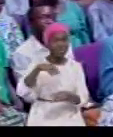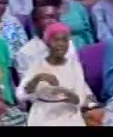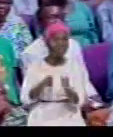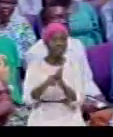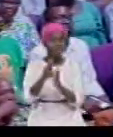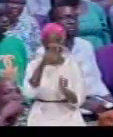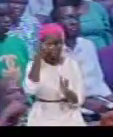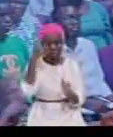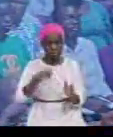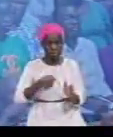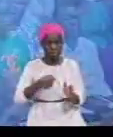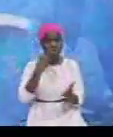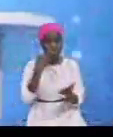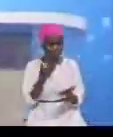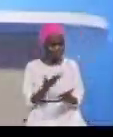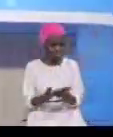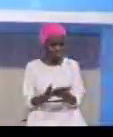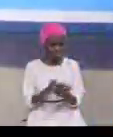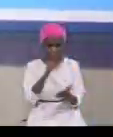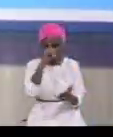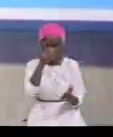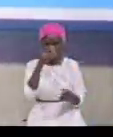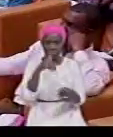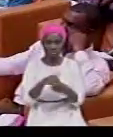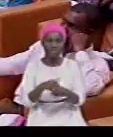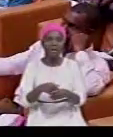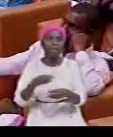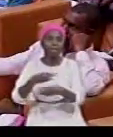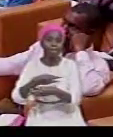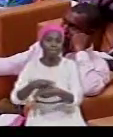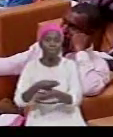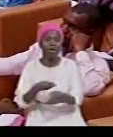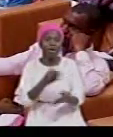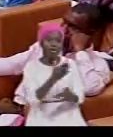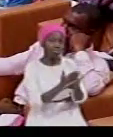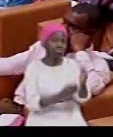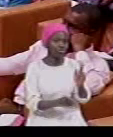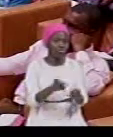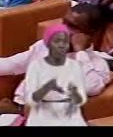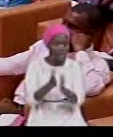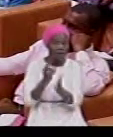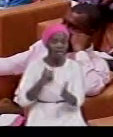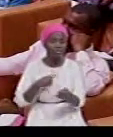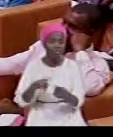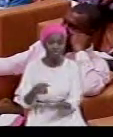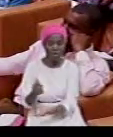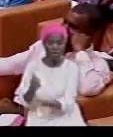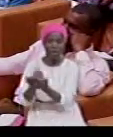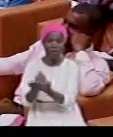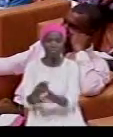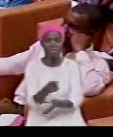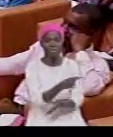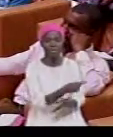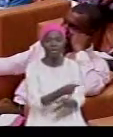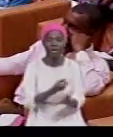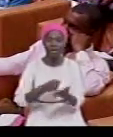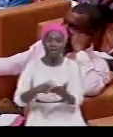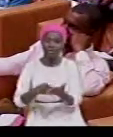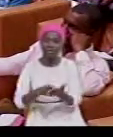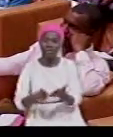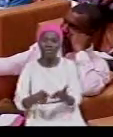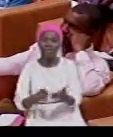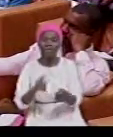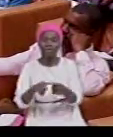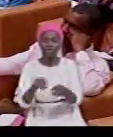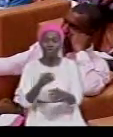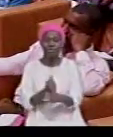good in maths. Some people had asked me to take, WHATAPP exam, GC, what do you call